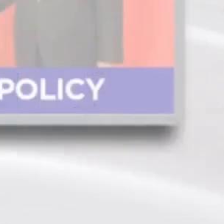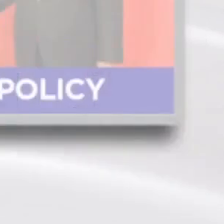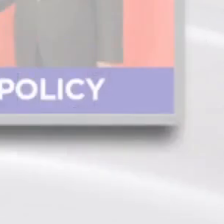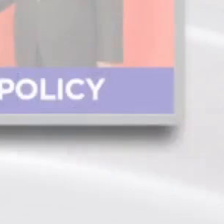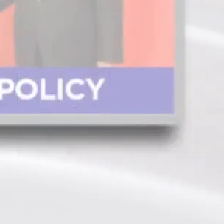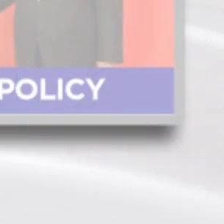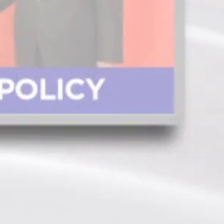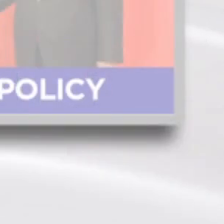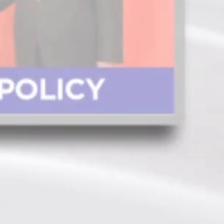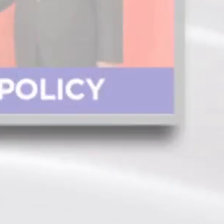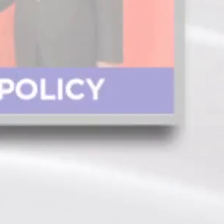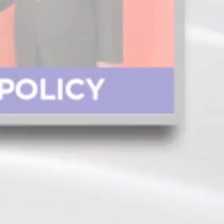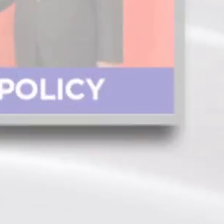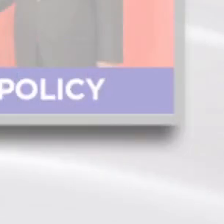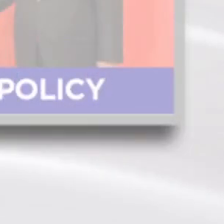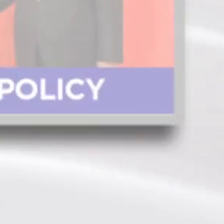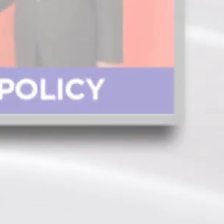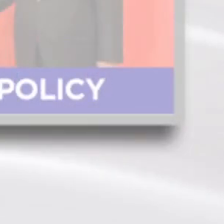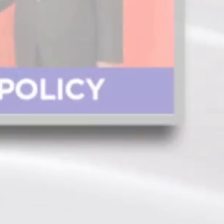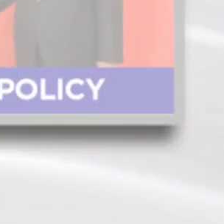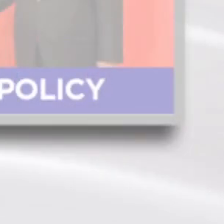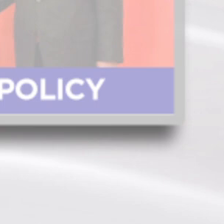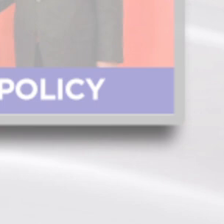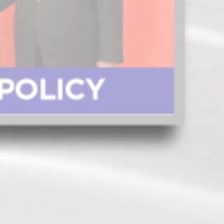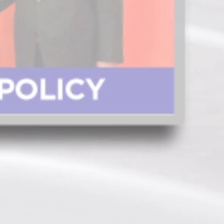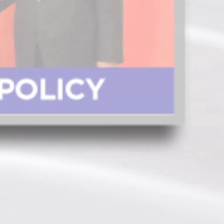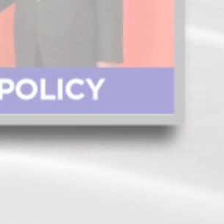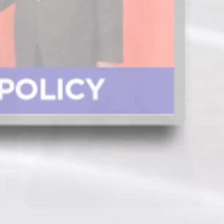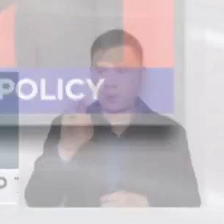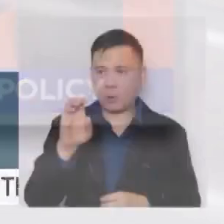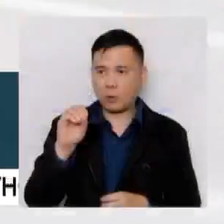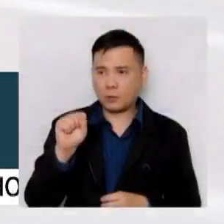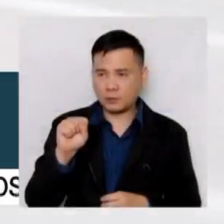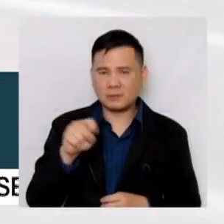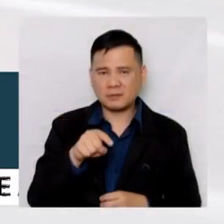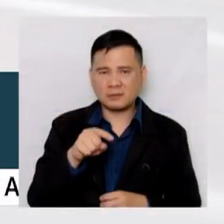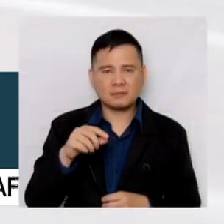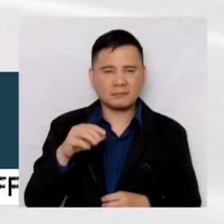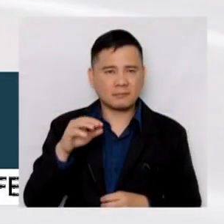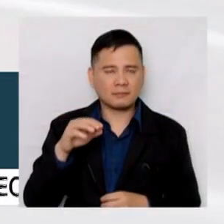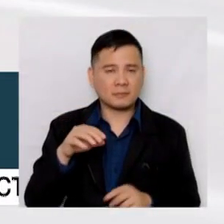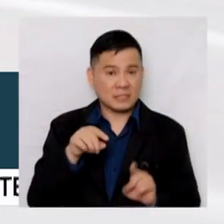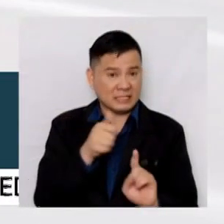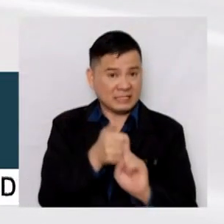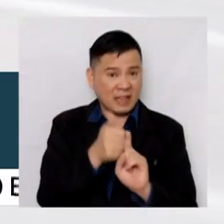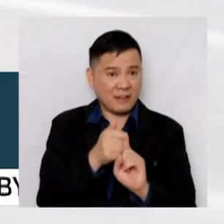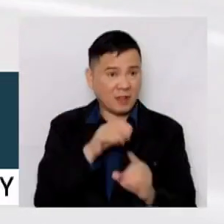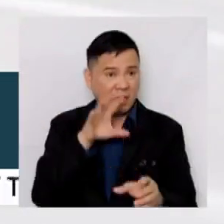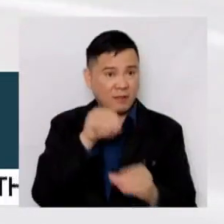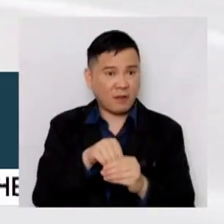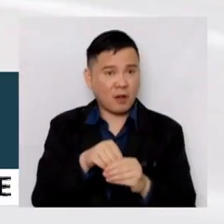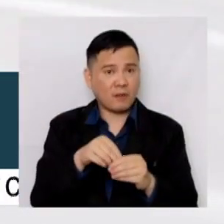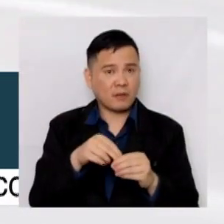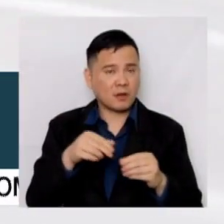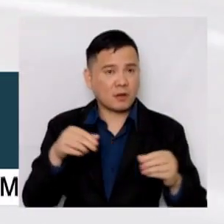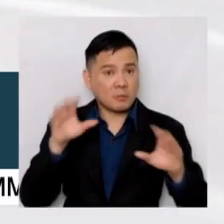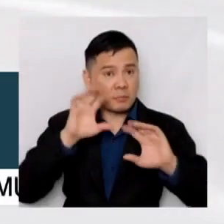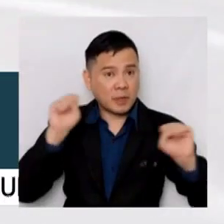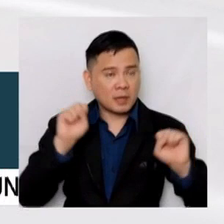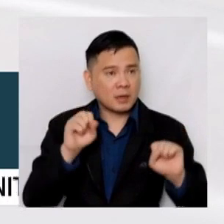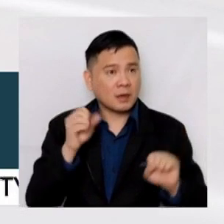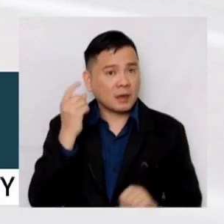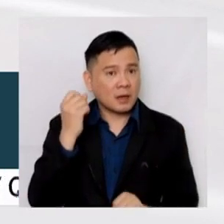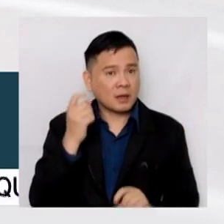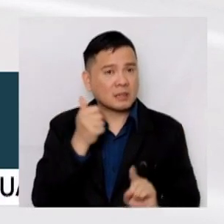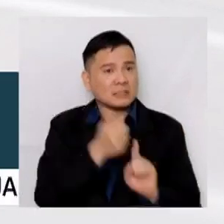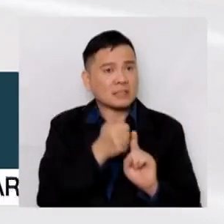Yes. You know, Secretary Abella, he's not just a candidate in these in the elections. He's not just a contender. He's also a